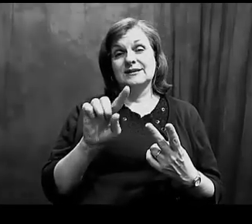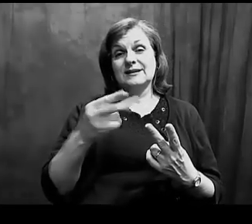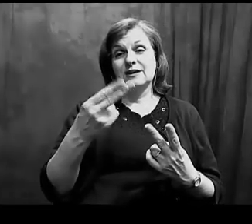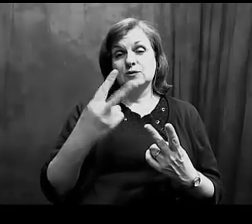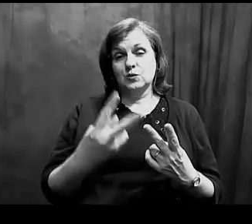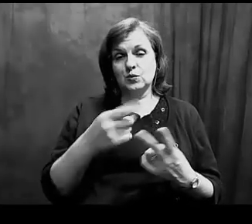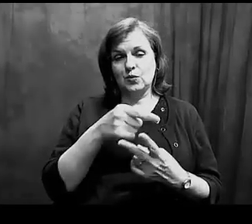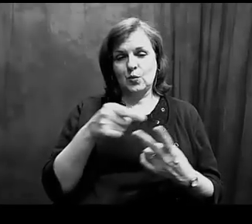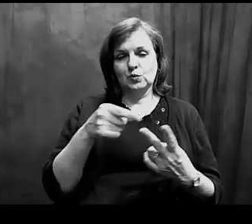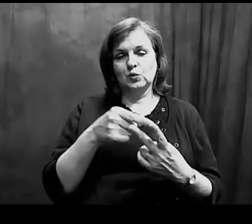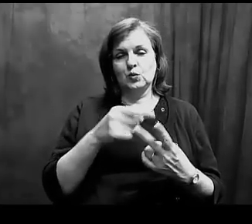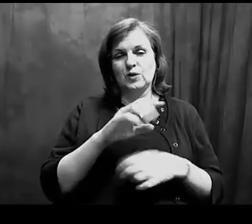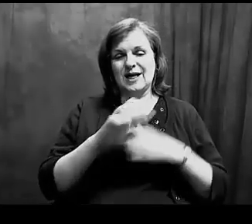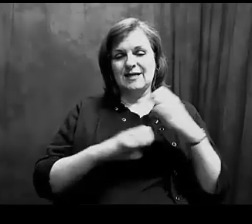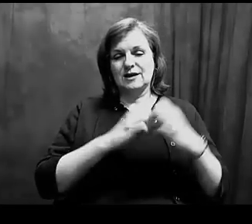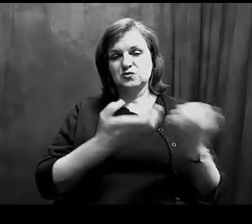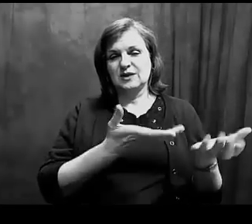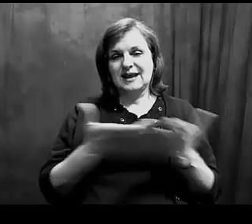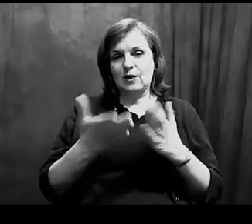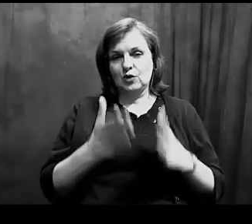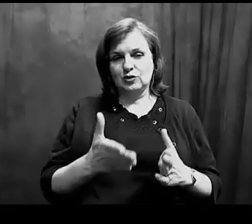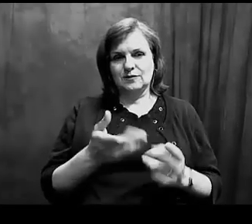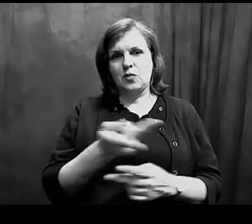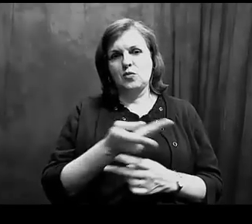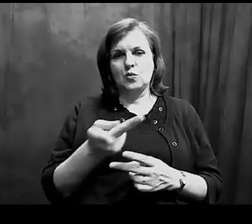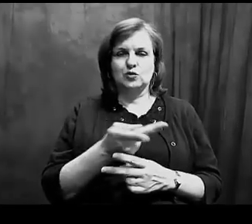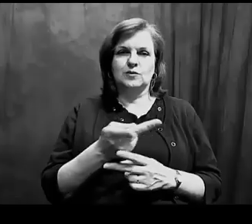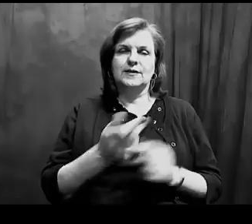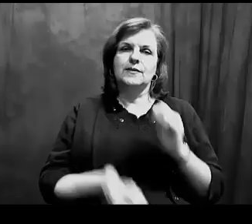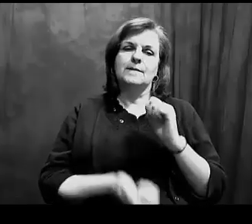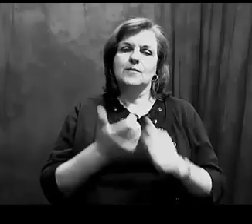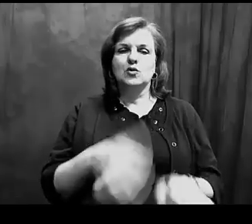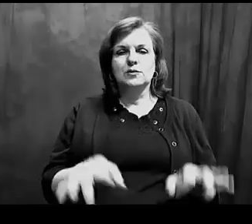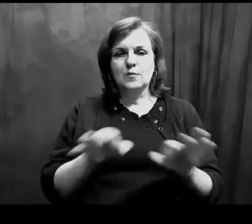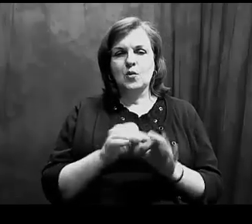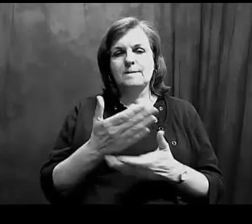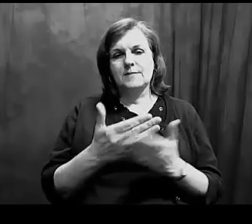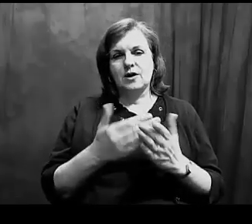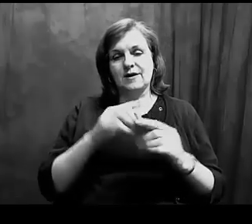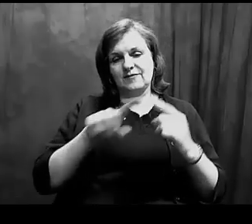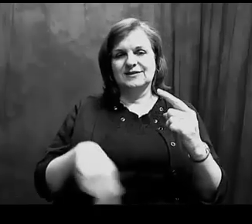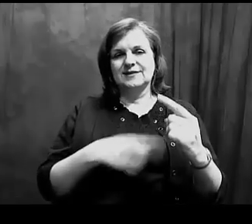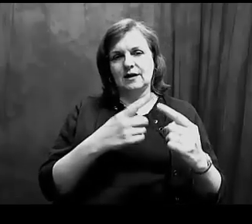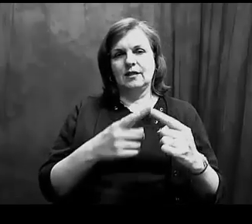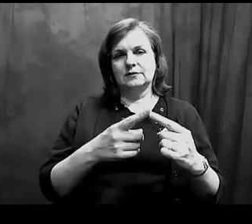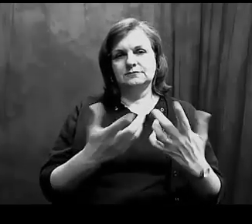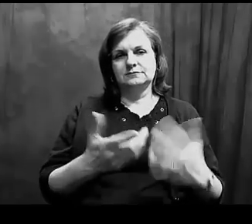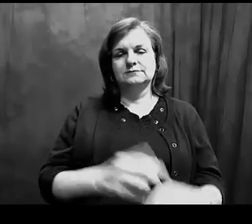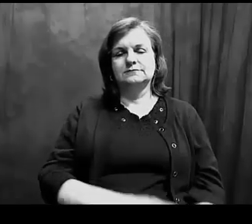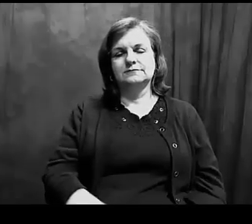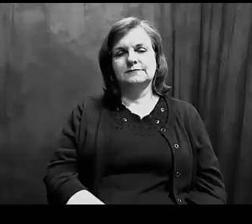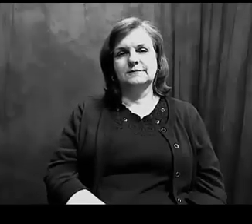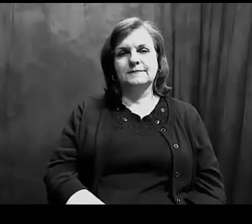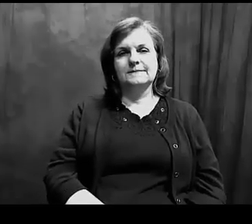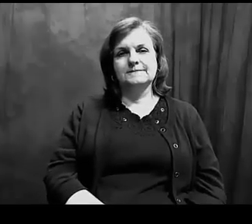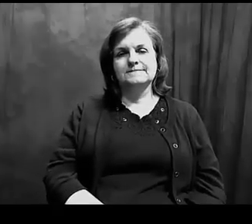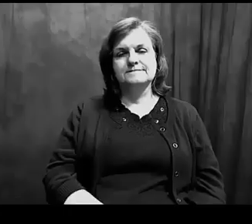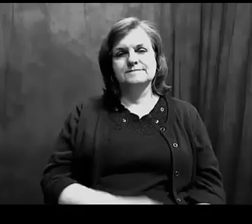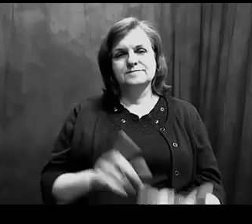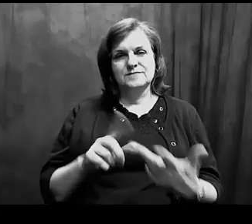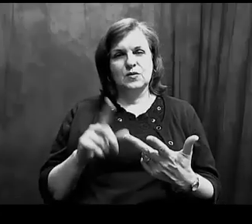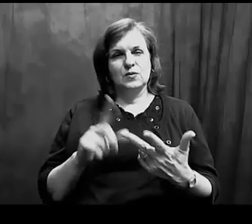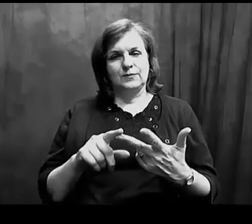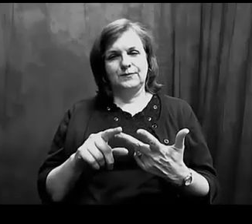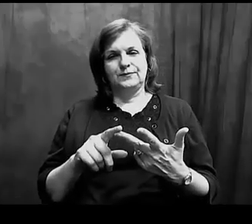and FADH2, the electron carriers, as being really the most important part of this entire cycle.